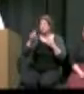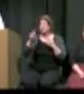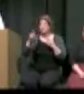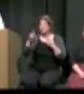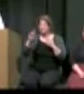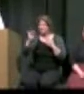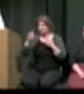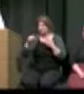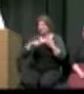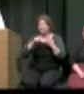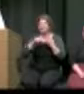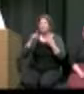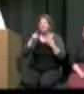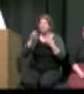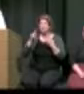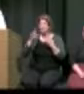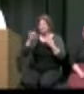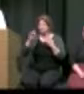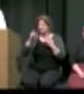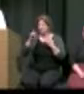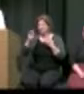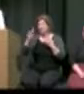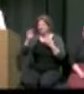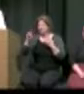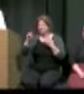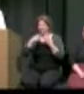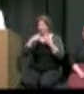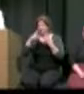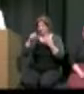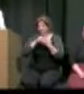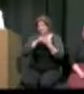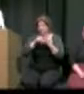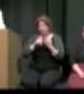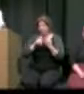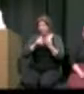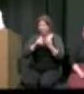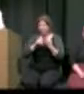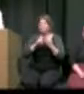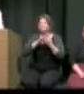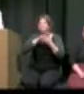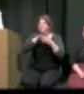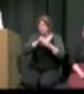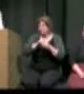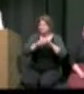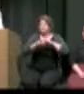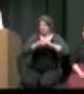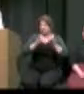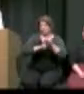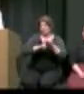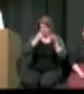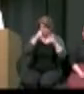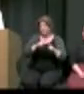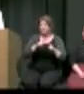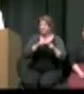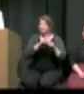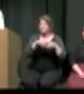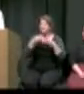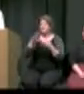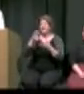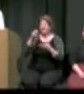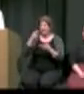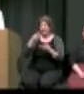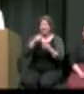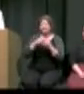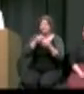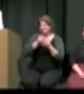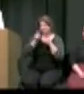District, as well as First Energy Ohio Edison. So they are signatories of that project agreement. They have agreed to provide cash and